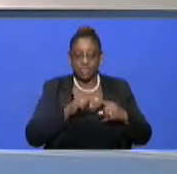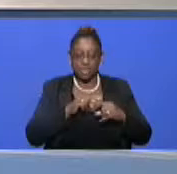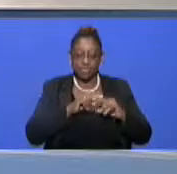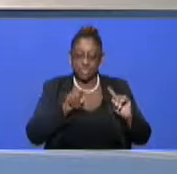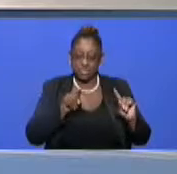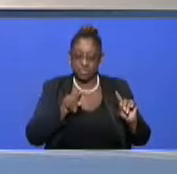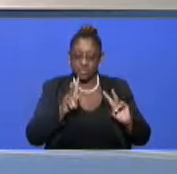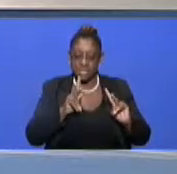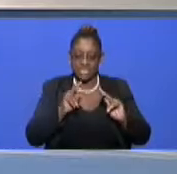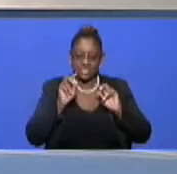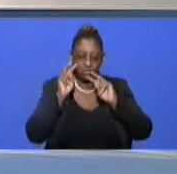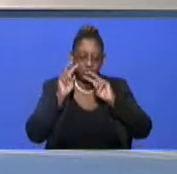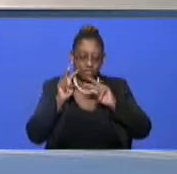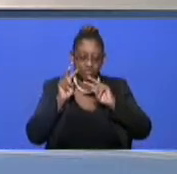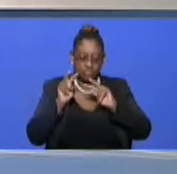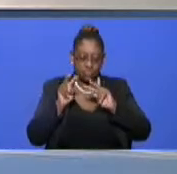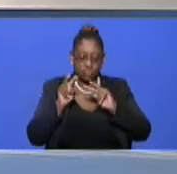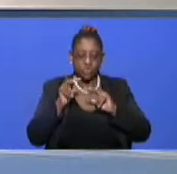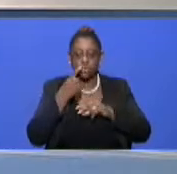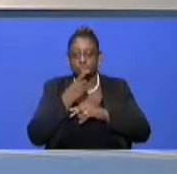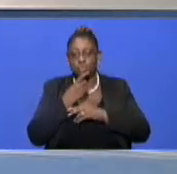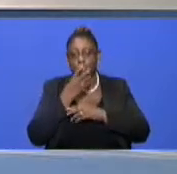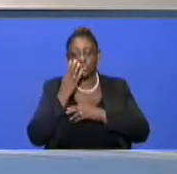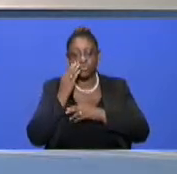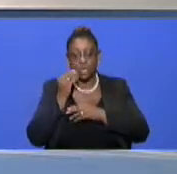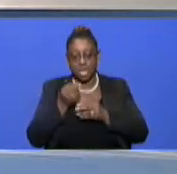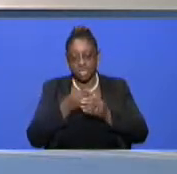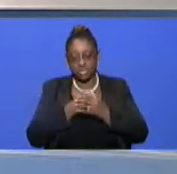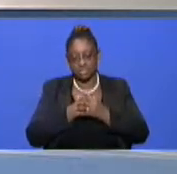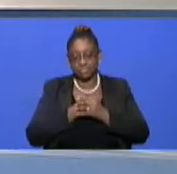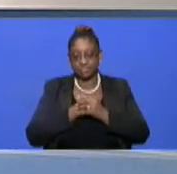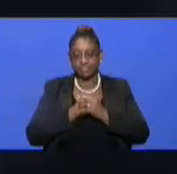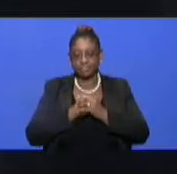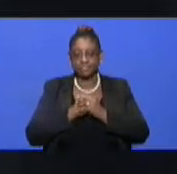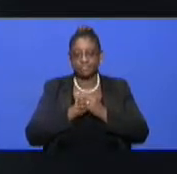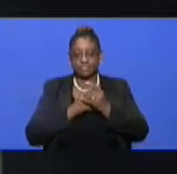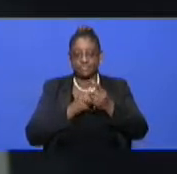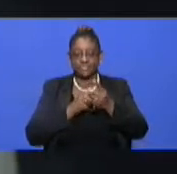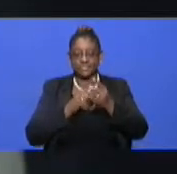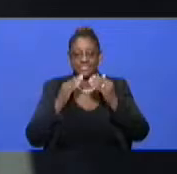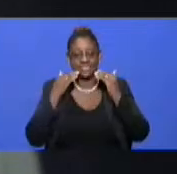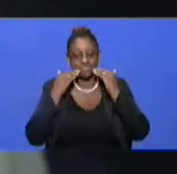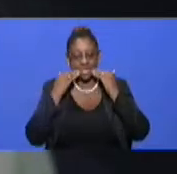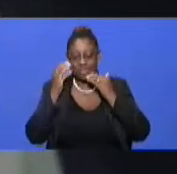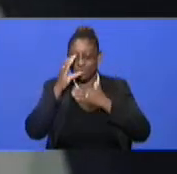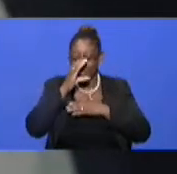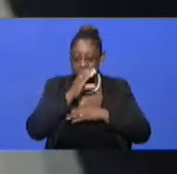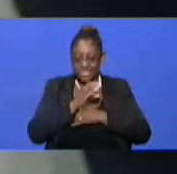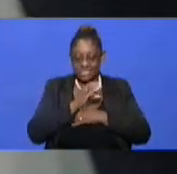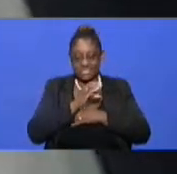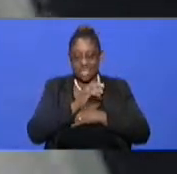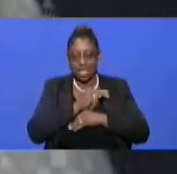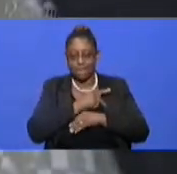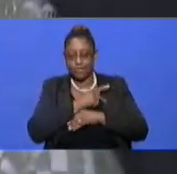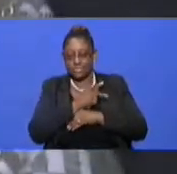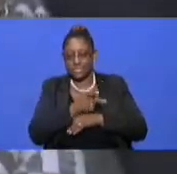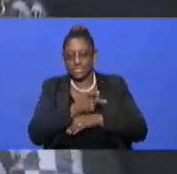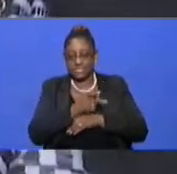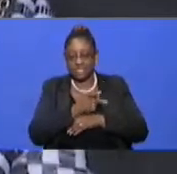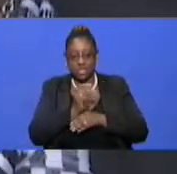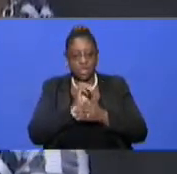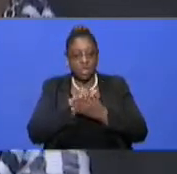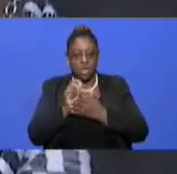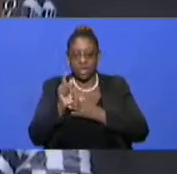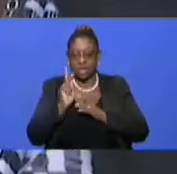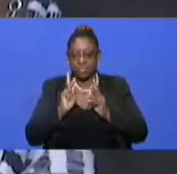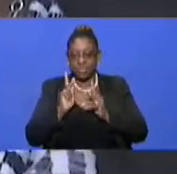as they reflect on who she was. We'll miss that smile, that personality. Colleagues of the